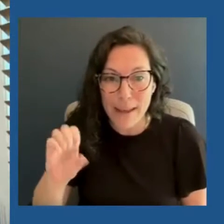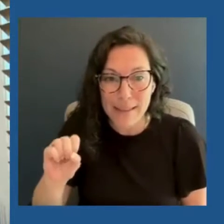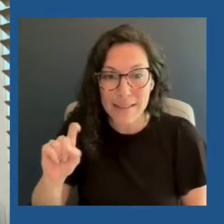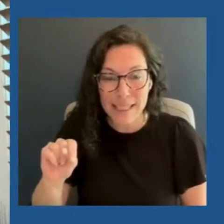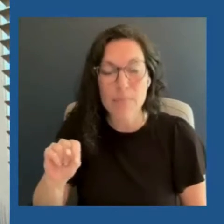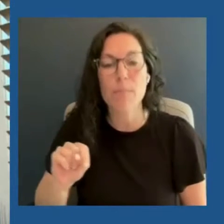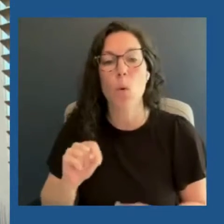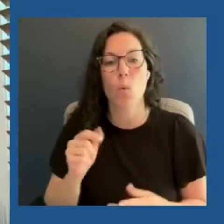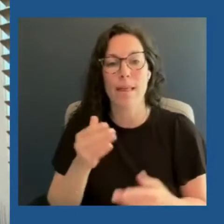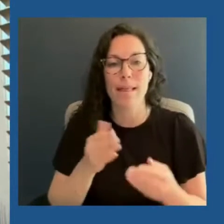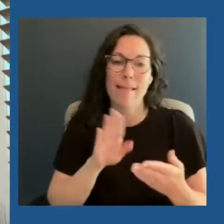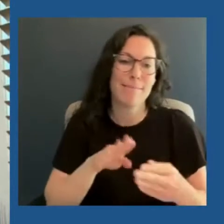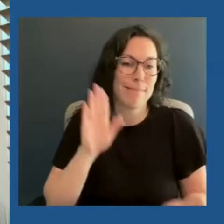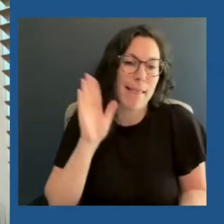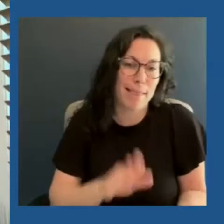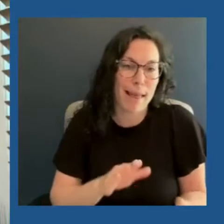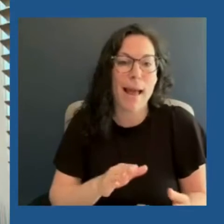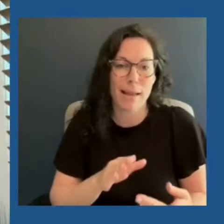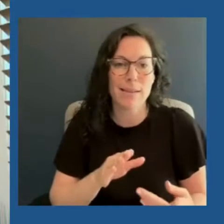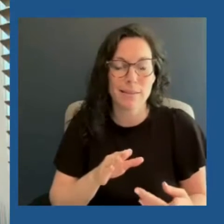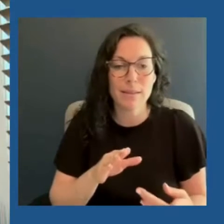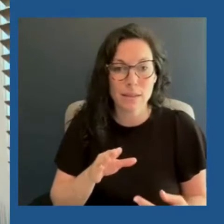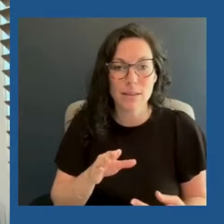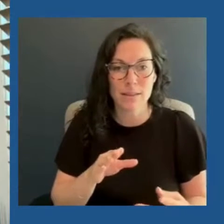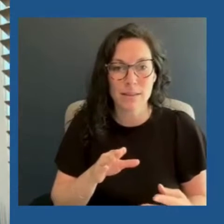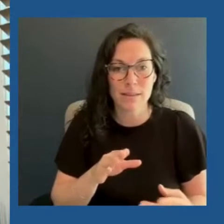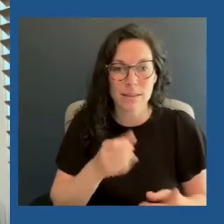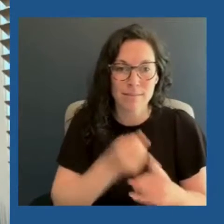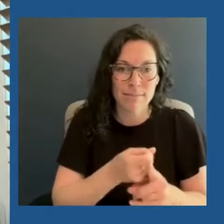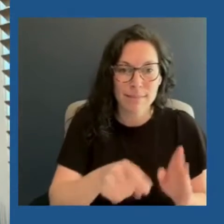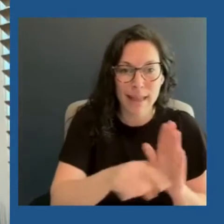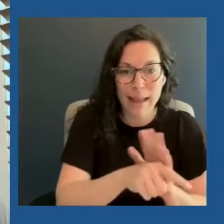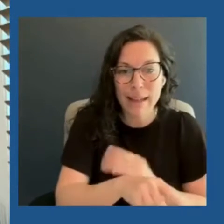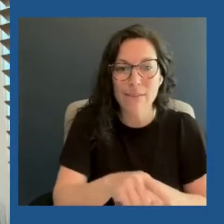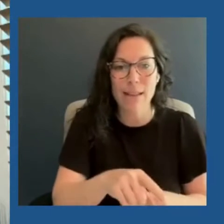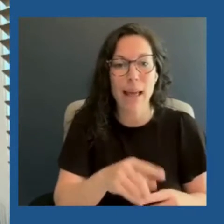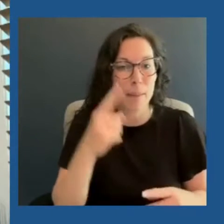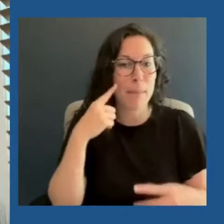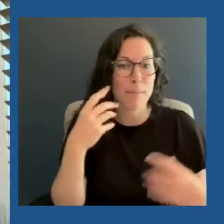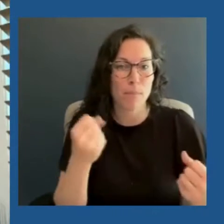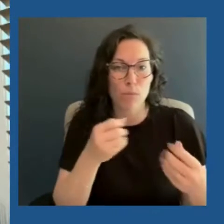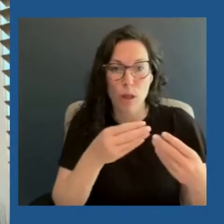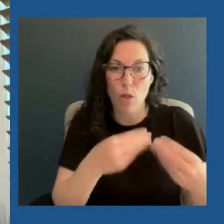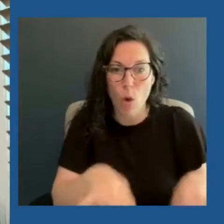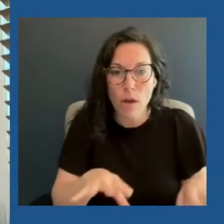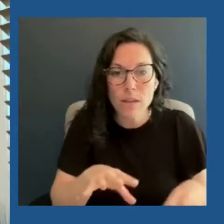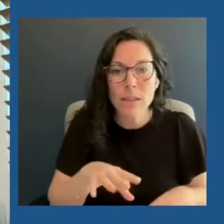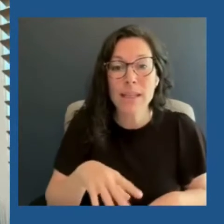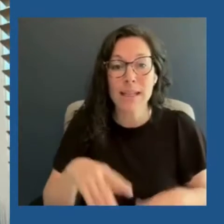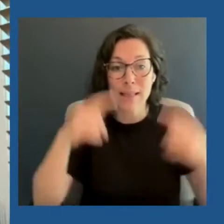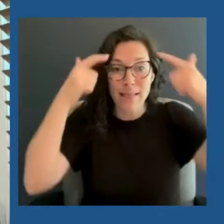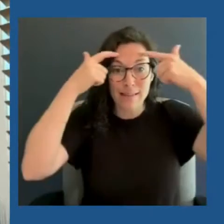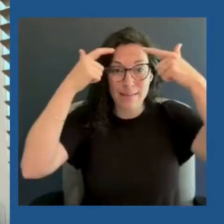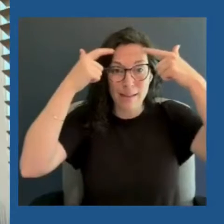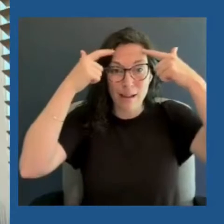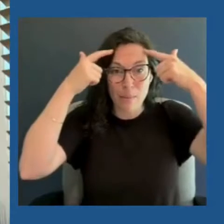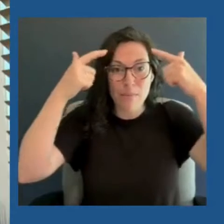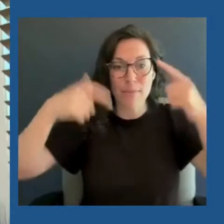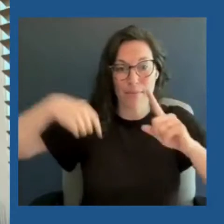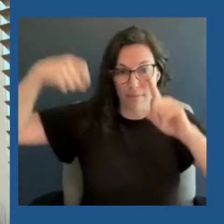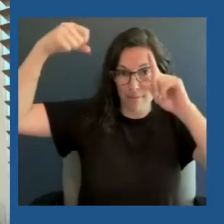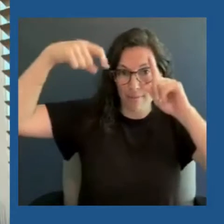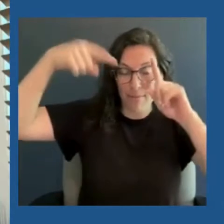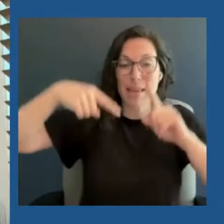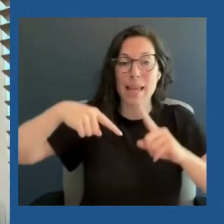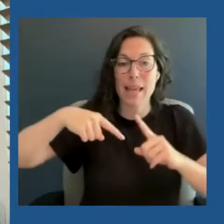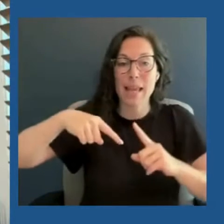memory loss. In MST, a magnetic coil is held on the scalp. The magnetic coil induces seizures in the